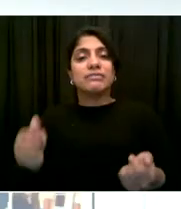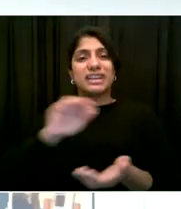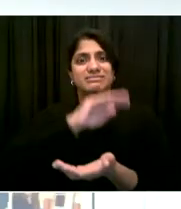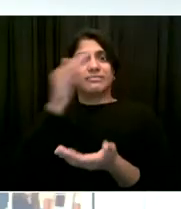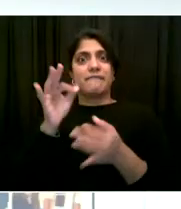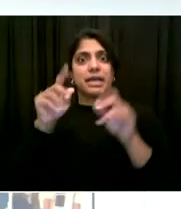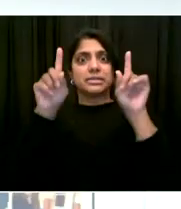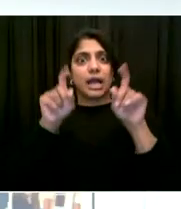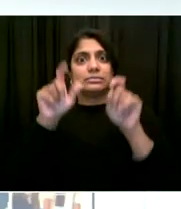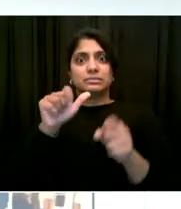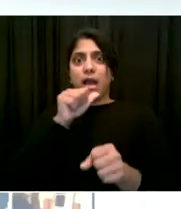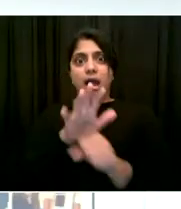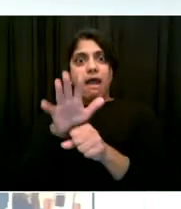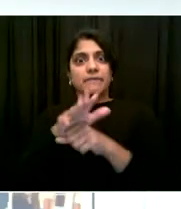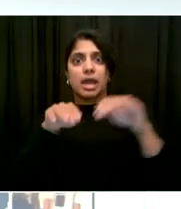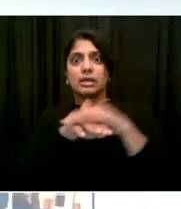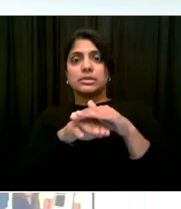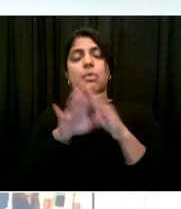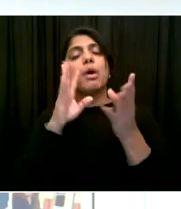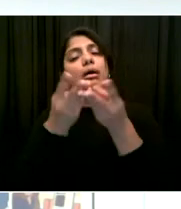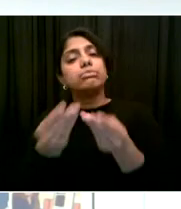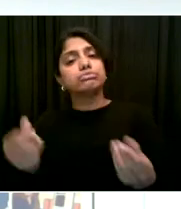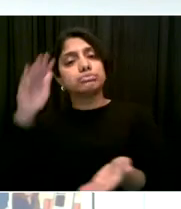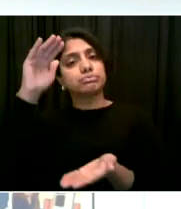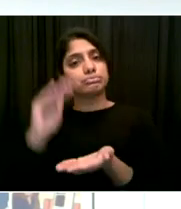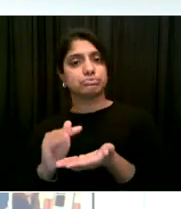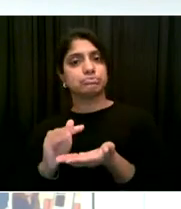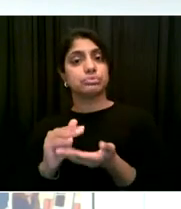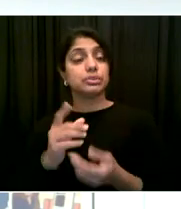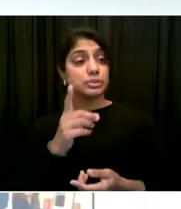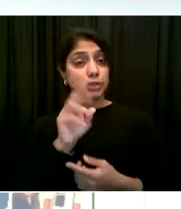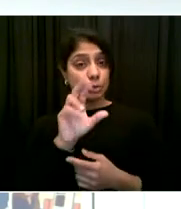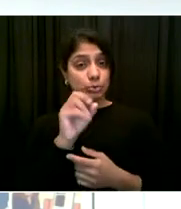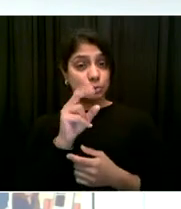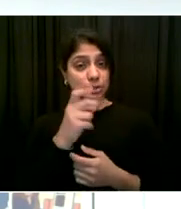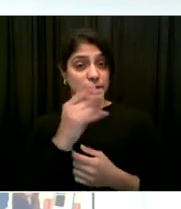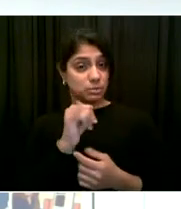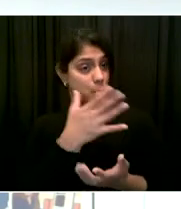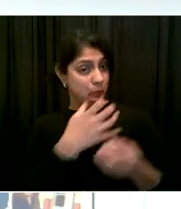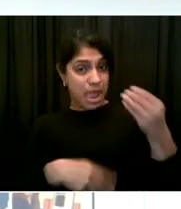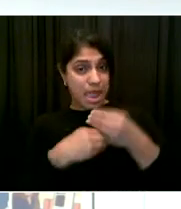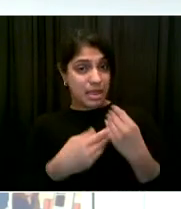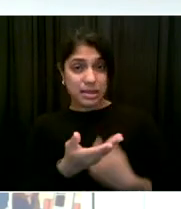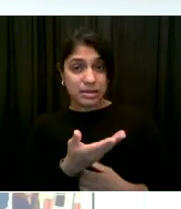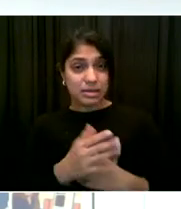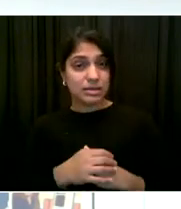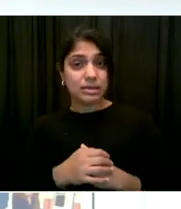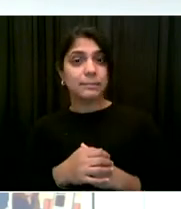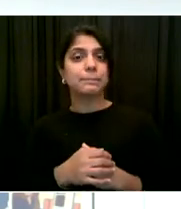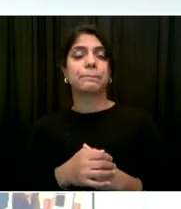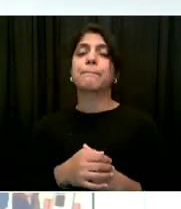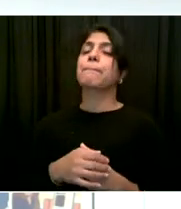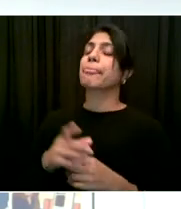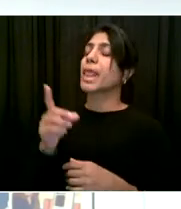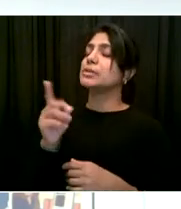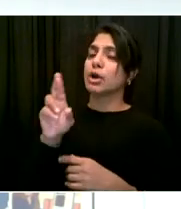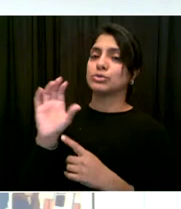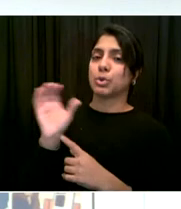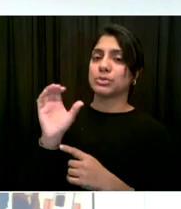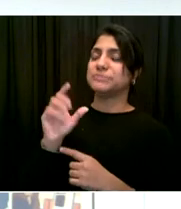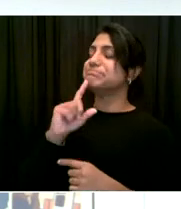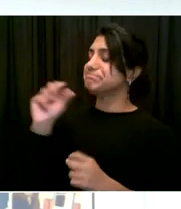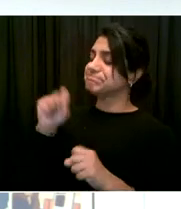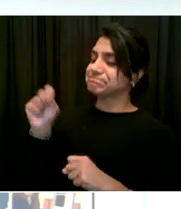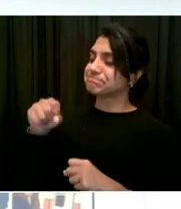important point is the one that you made, which is that with an increase in supply, there are more avenues available